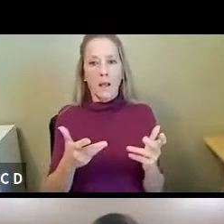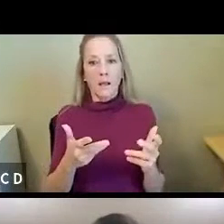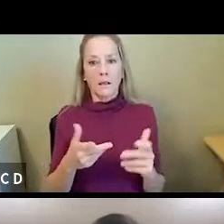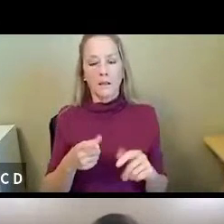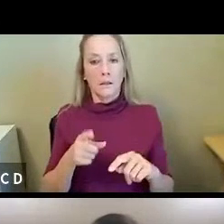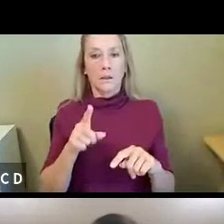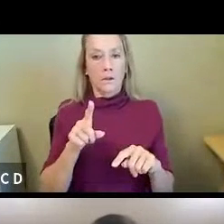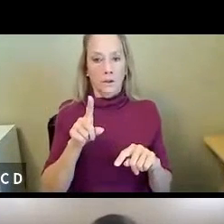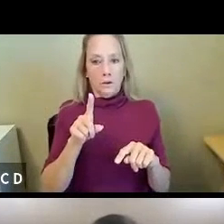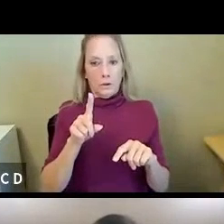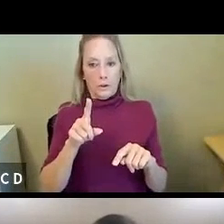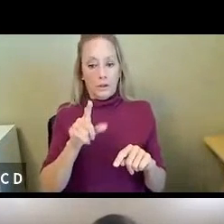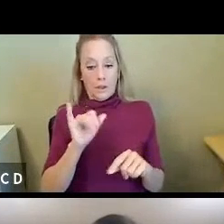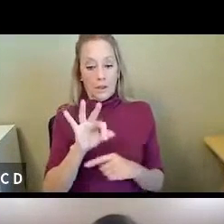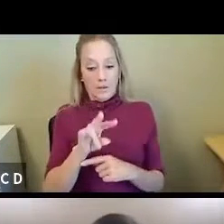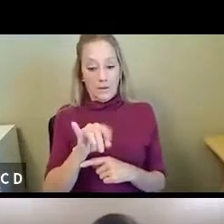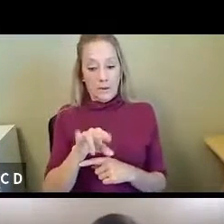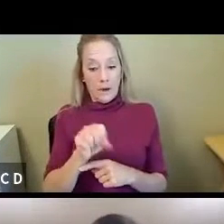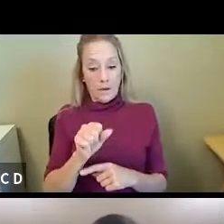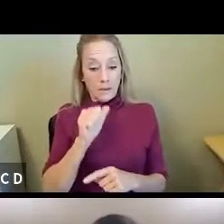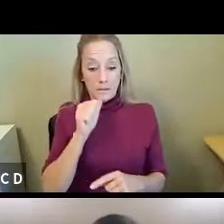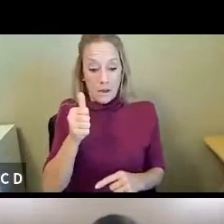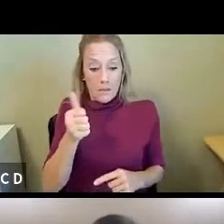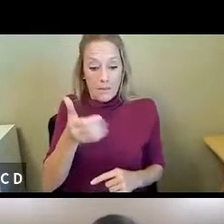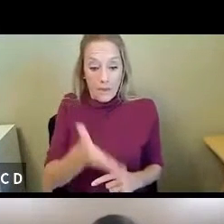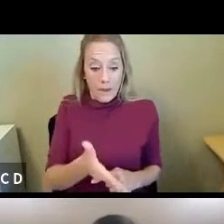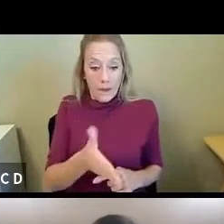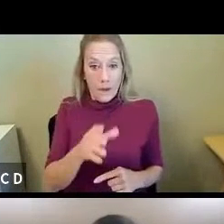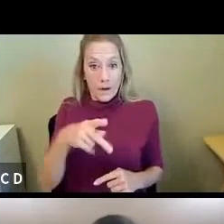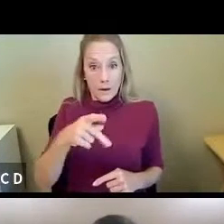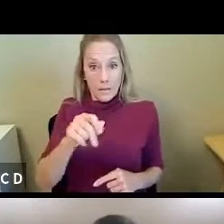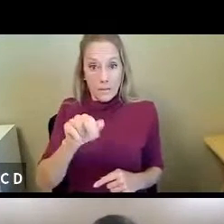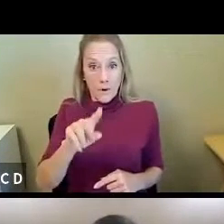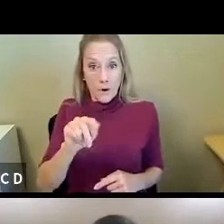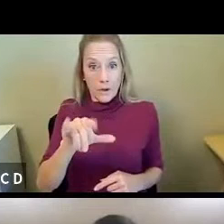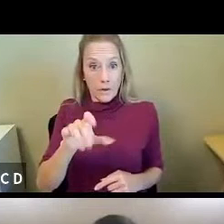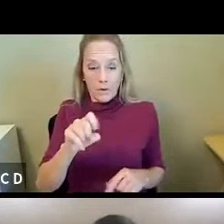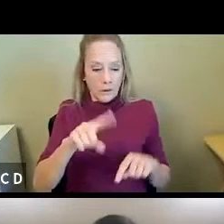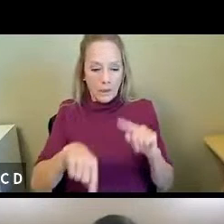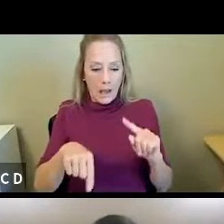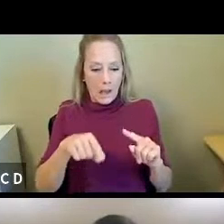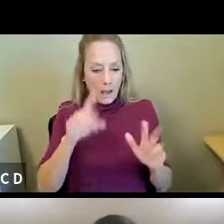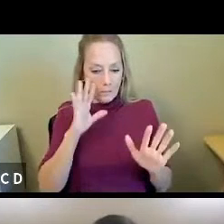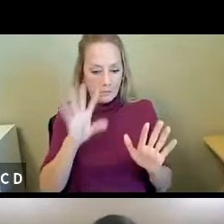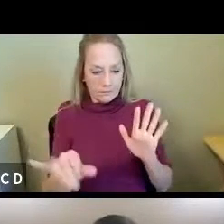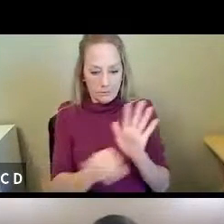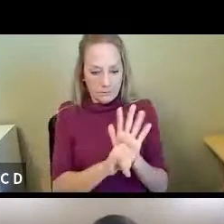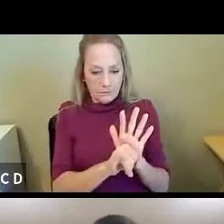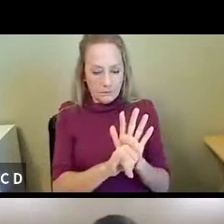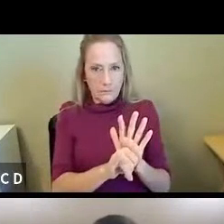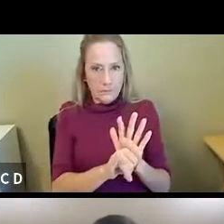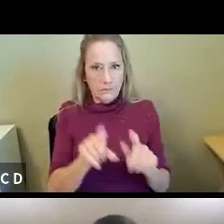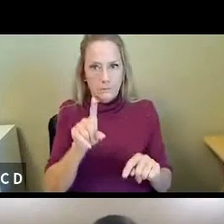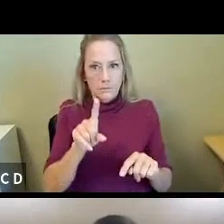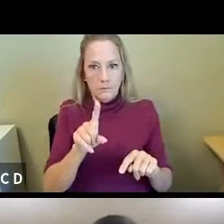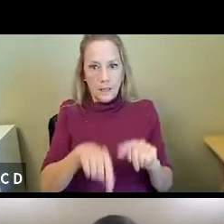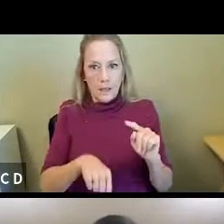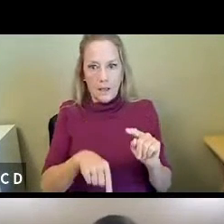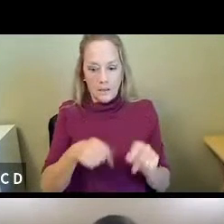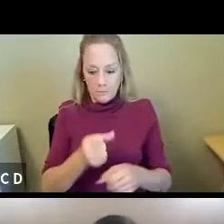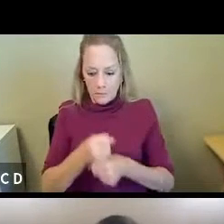not there. If the virus particles aren't there, it won't be detected because it can't manufacture virus